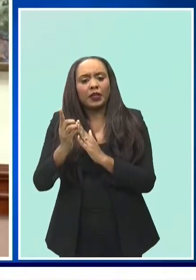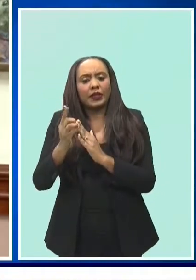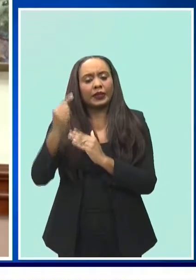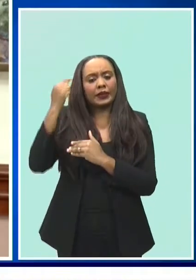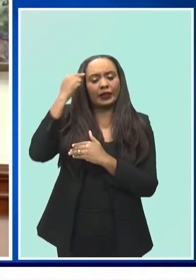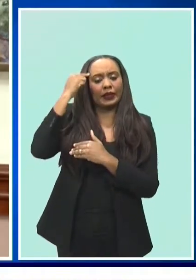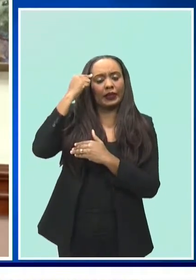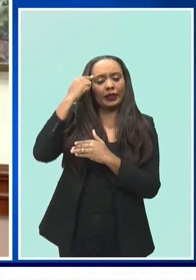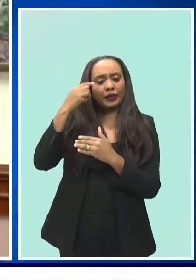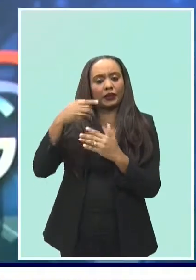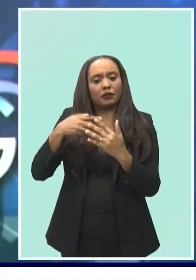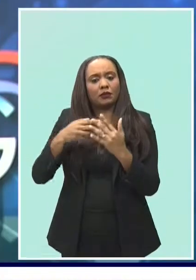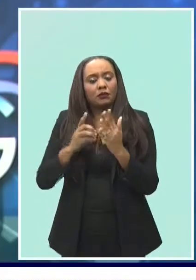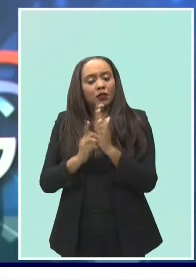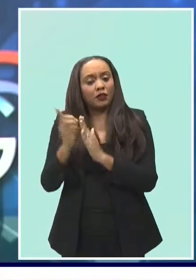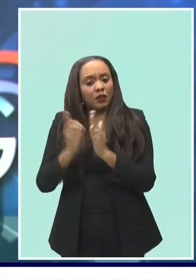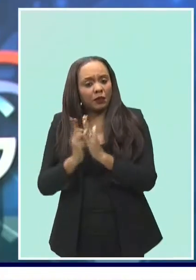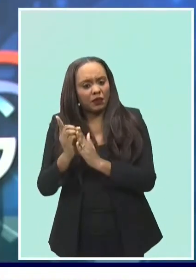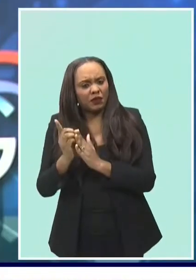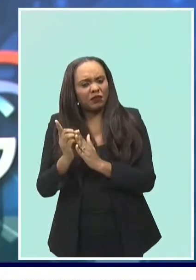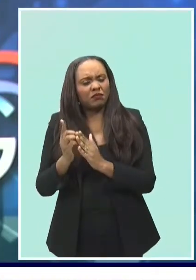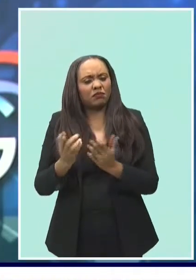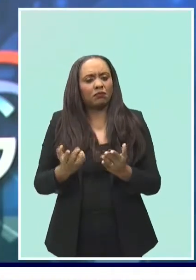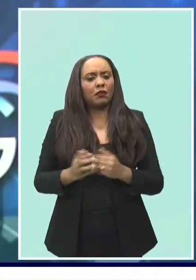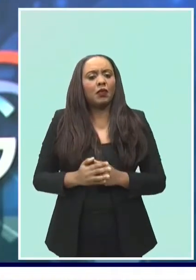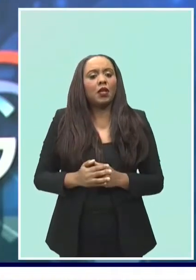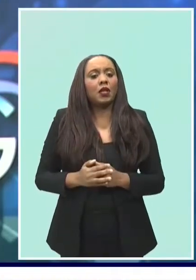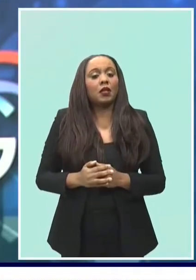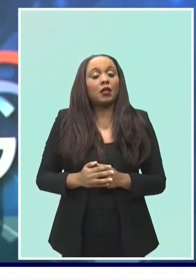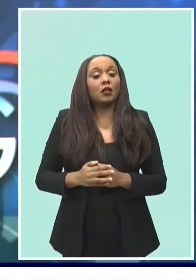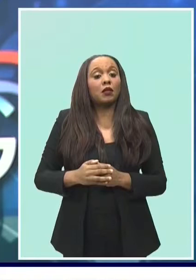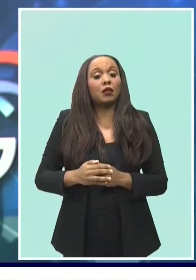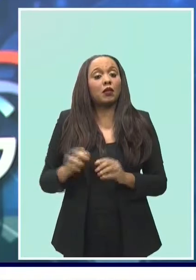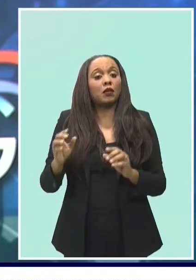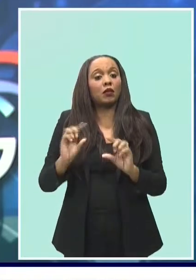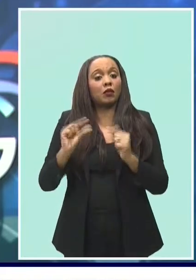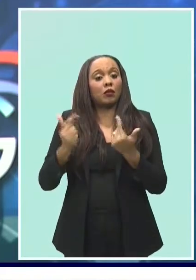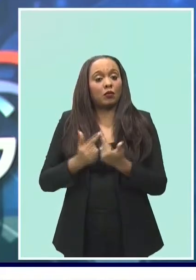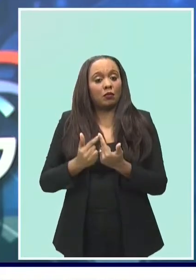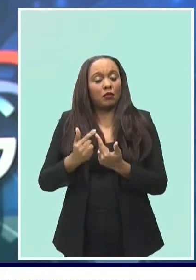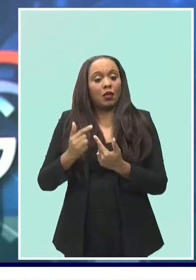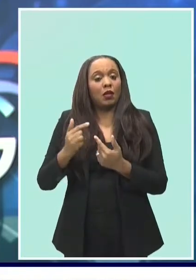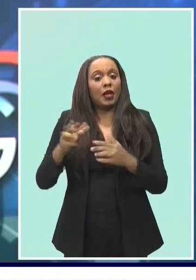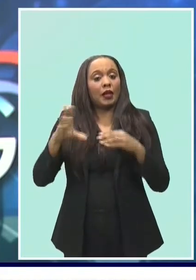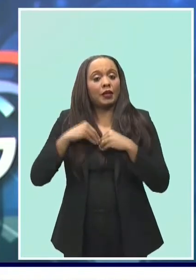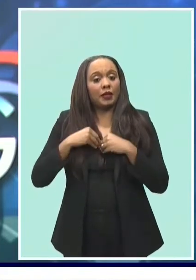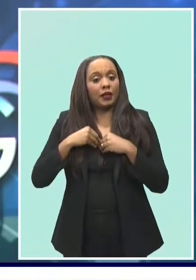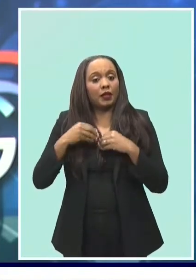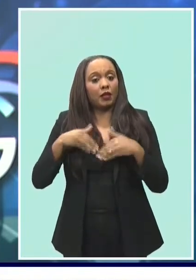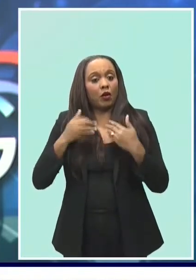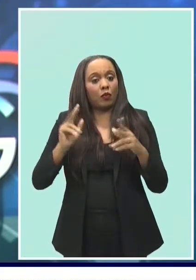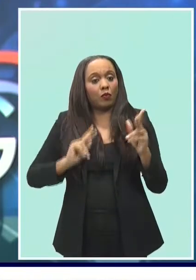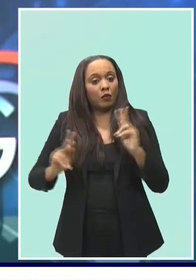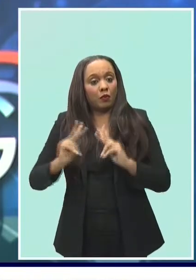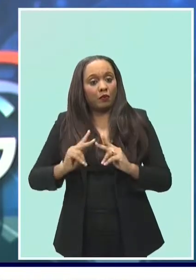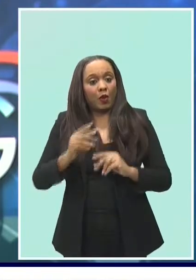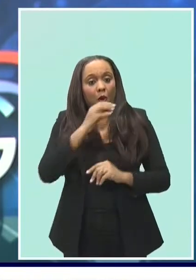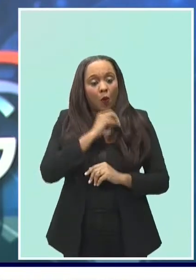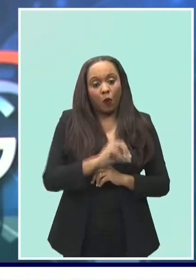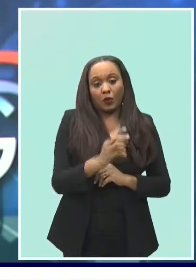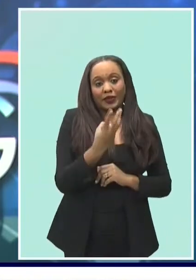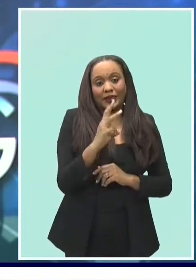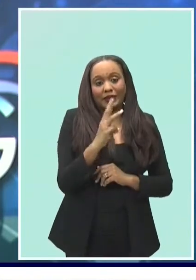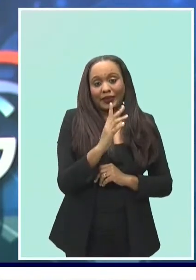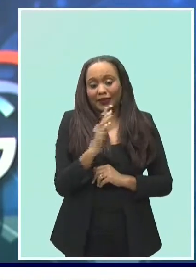national interests. The Barbados Youth Advance Corps is open to young people between the ages of 16 and 23.